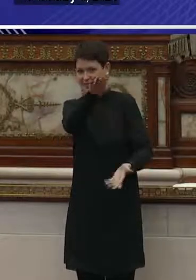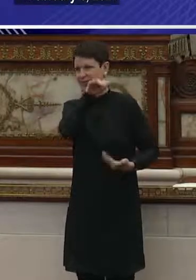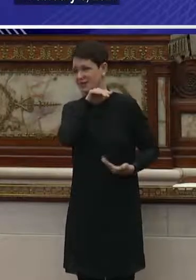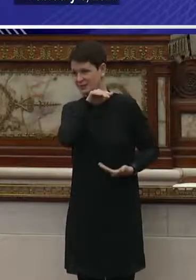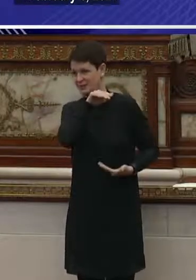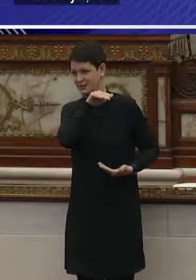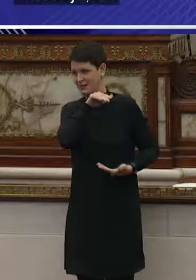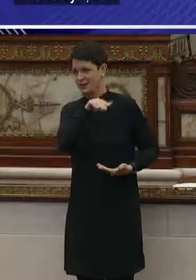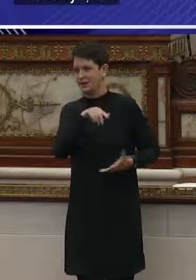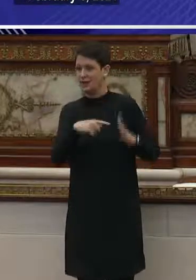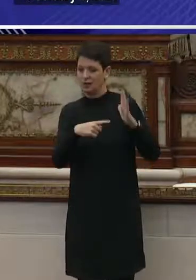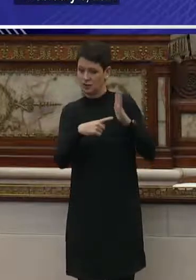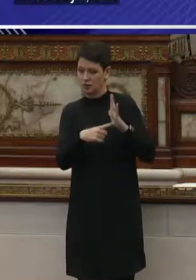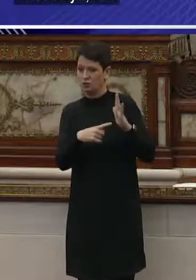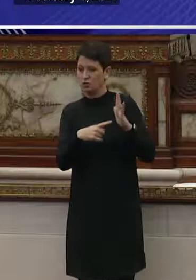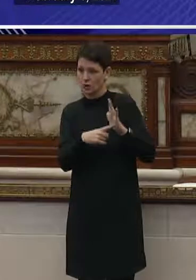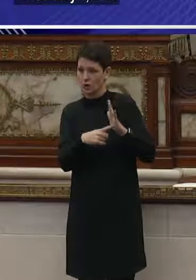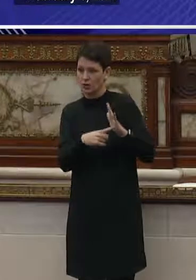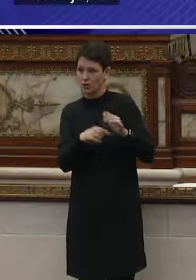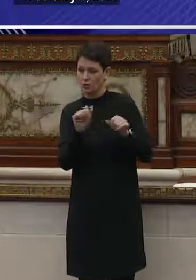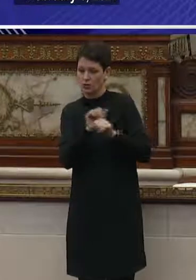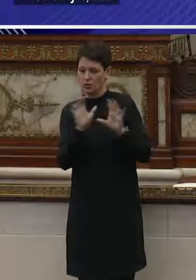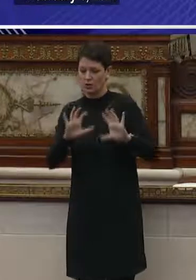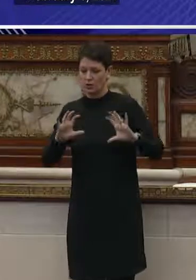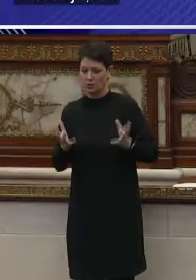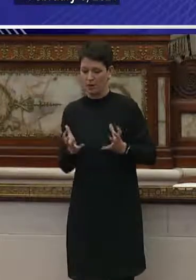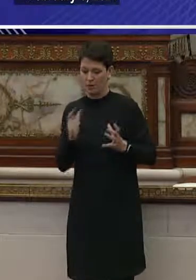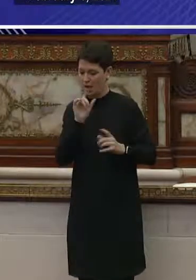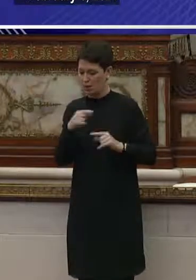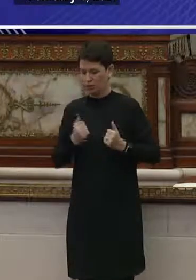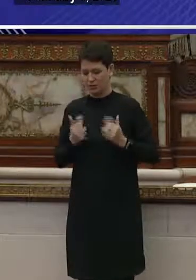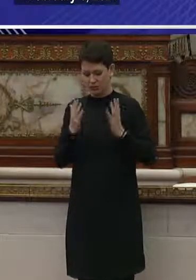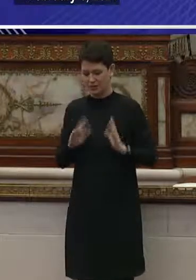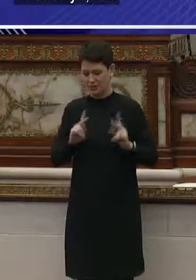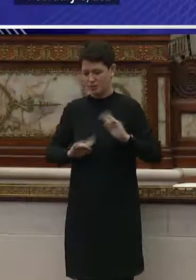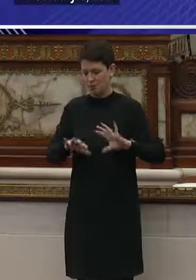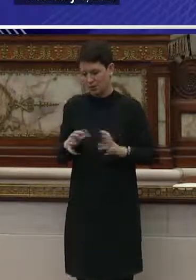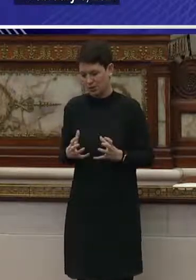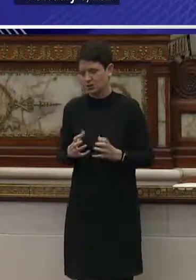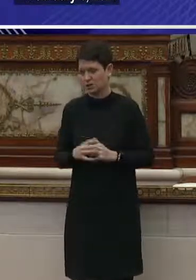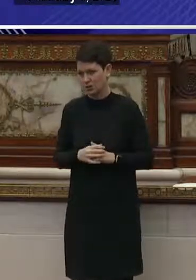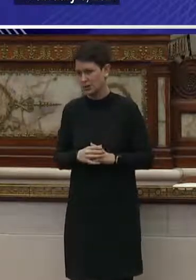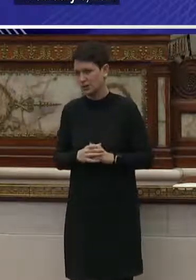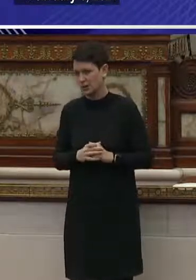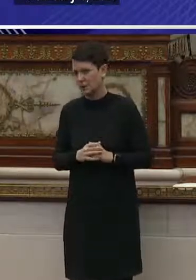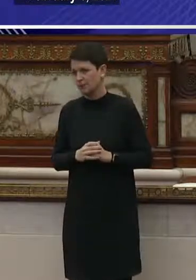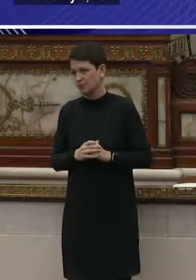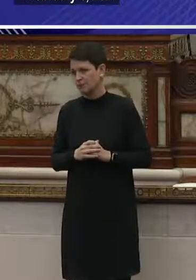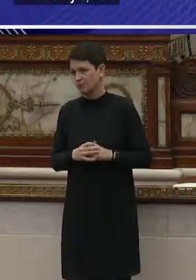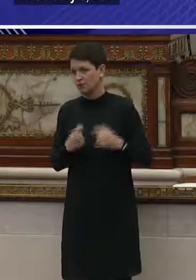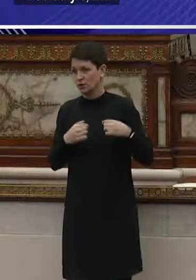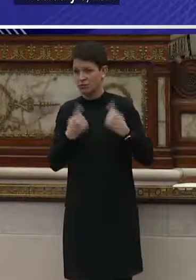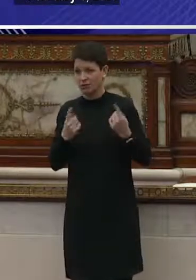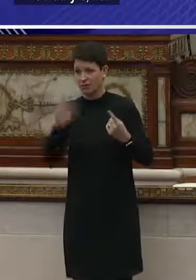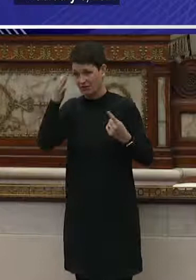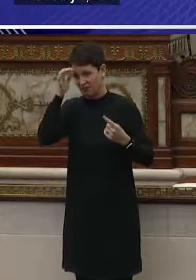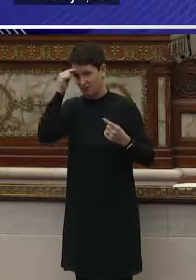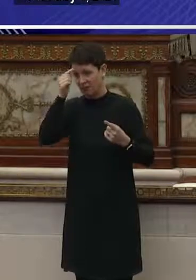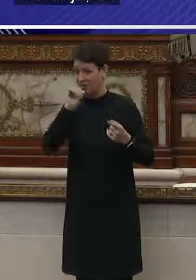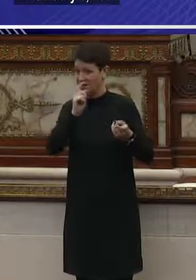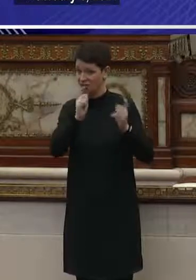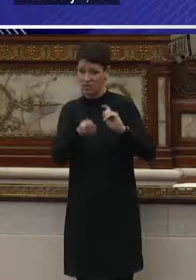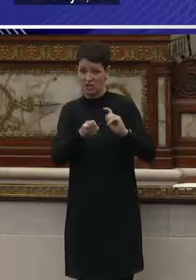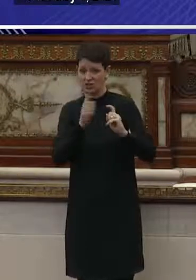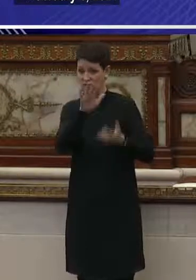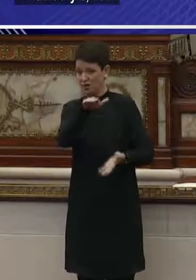to reflect our worker population, not just our resident population. And so far, the federal government hasn't changed their